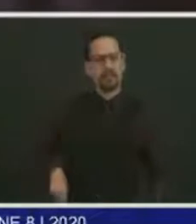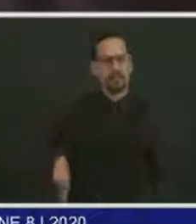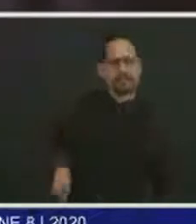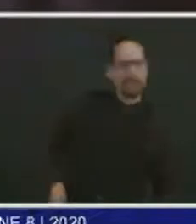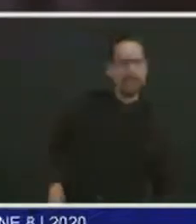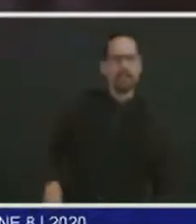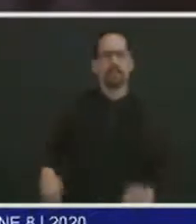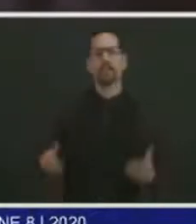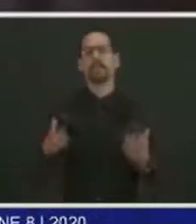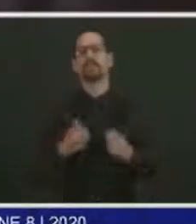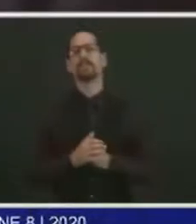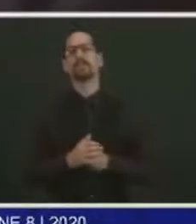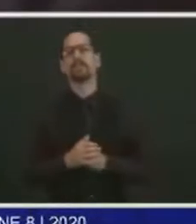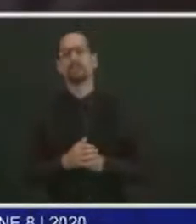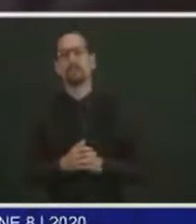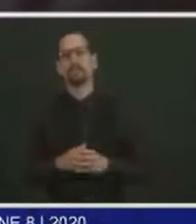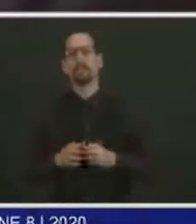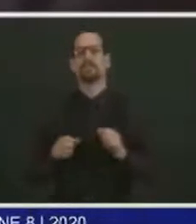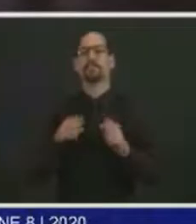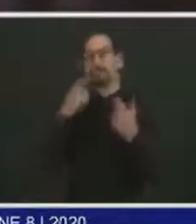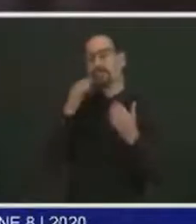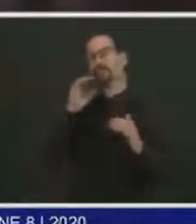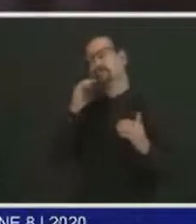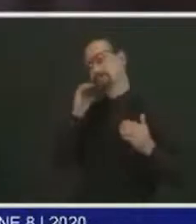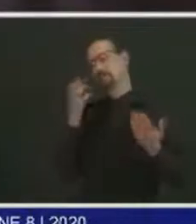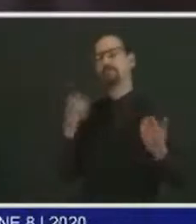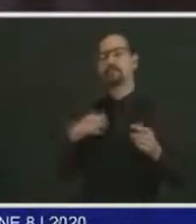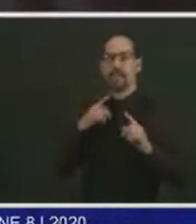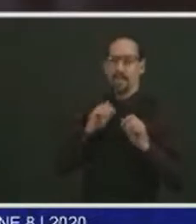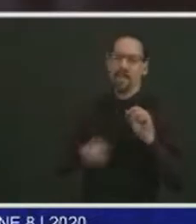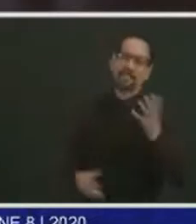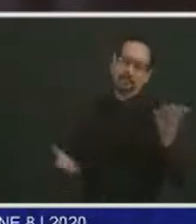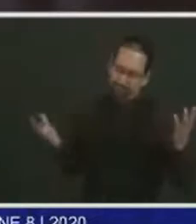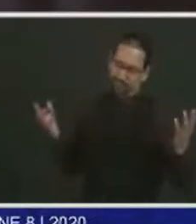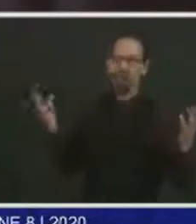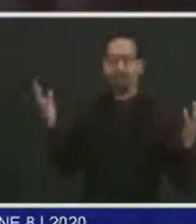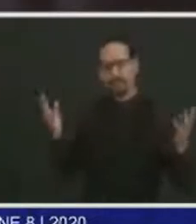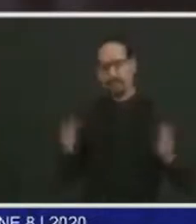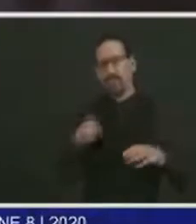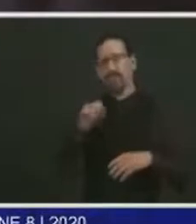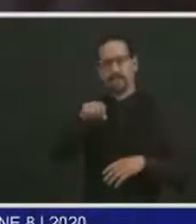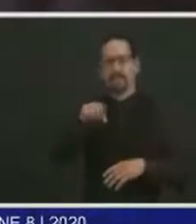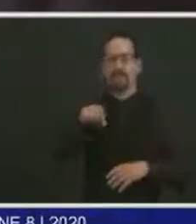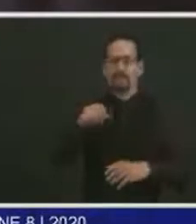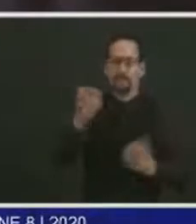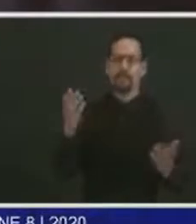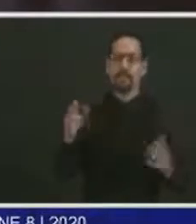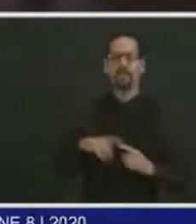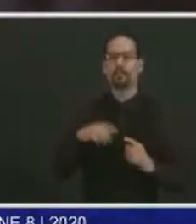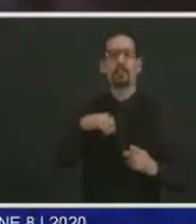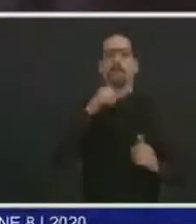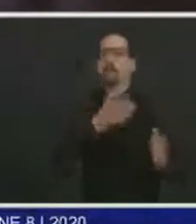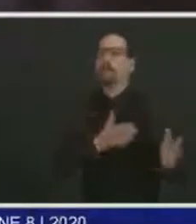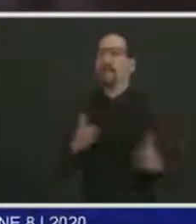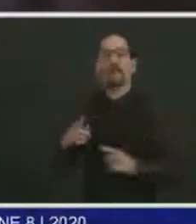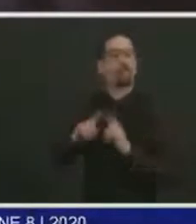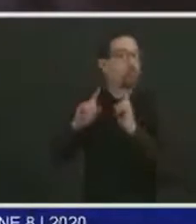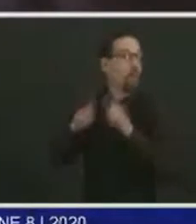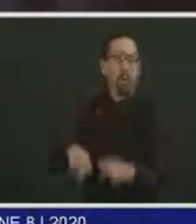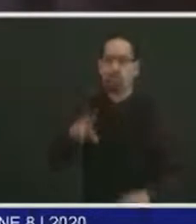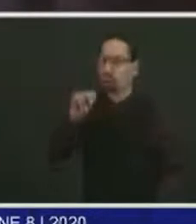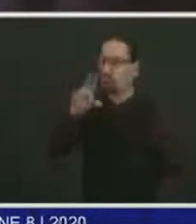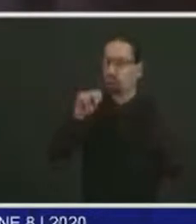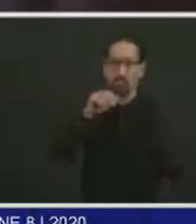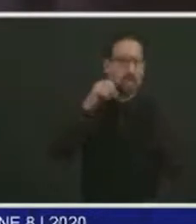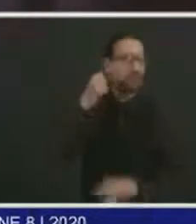wasn't planned. I didn't go to the protest, even though I was hugely supportive, because, as I said, it was